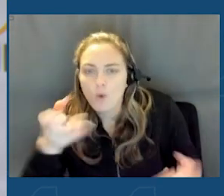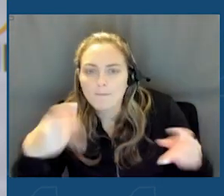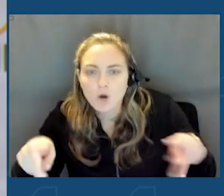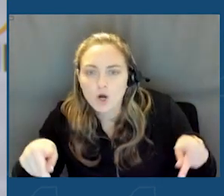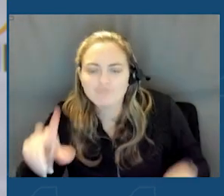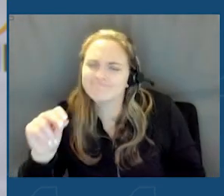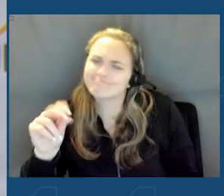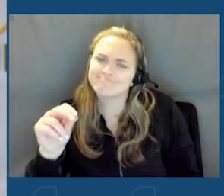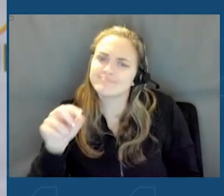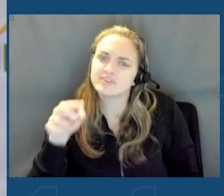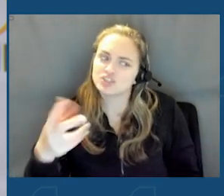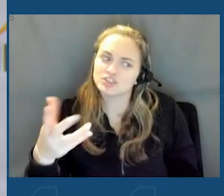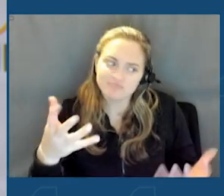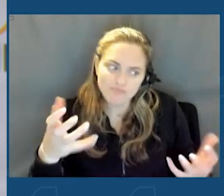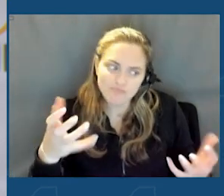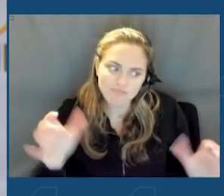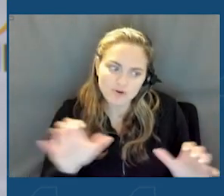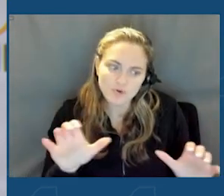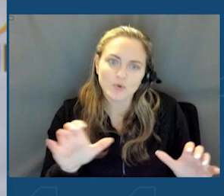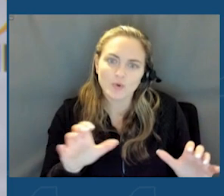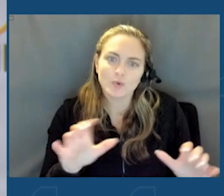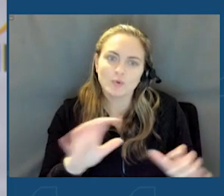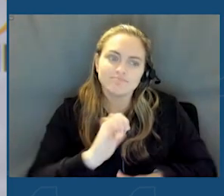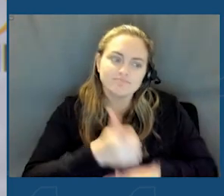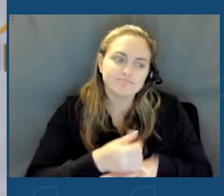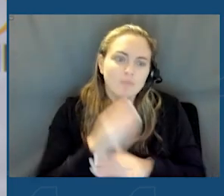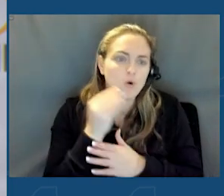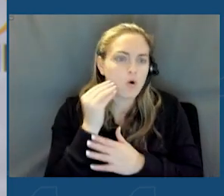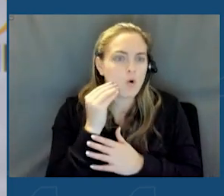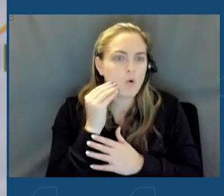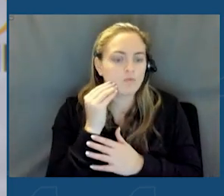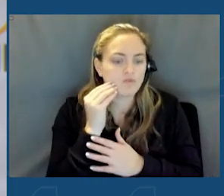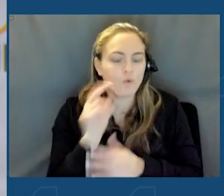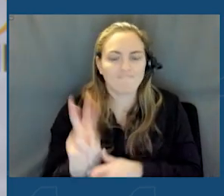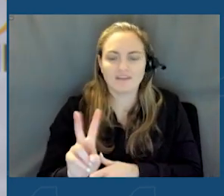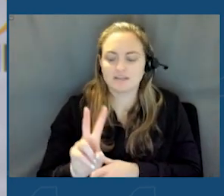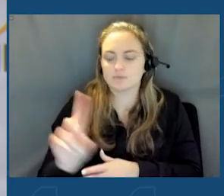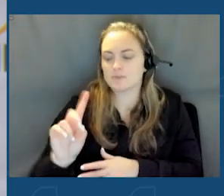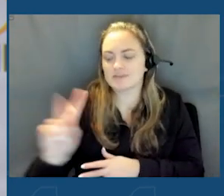going to start a home for victims of domestic violence herself.